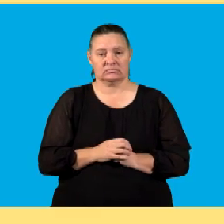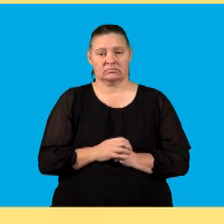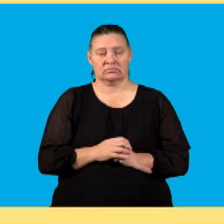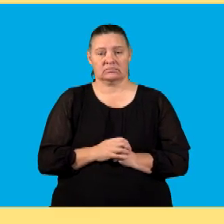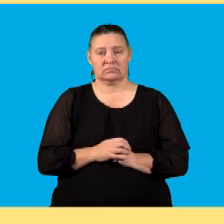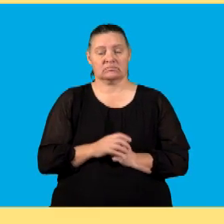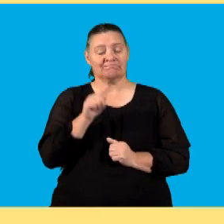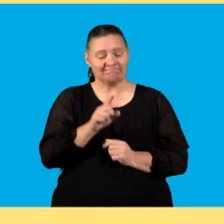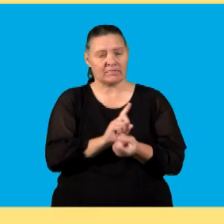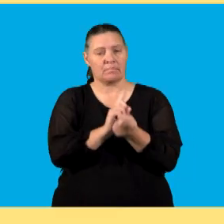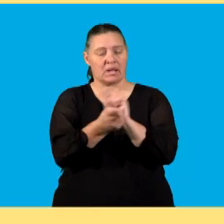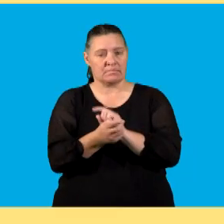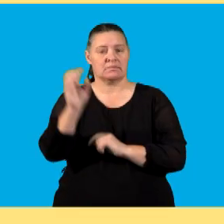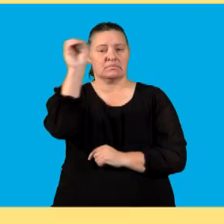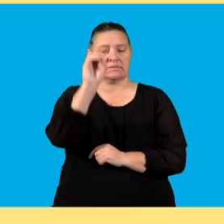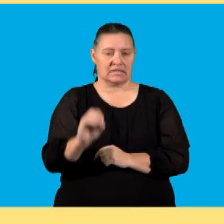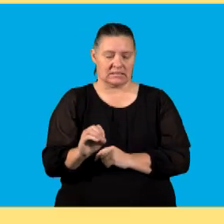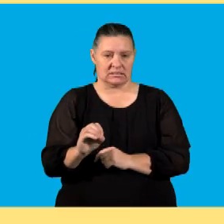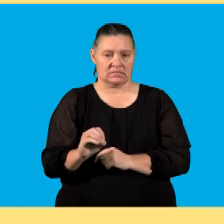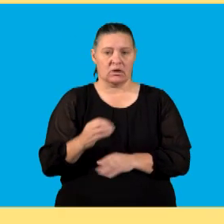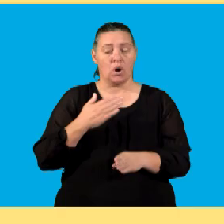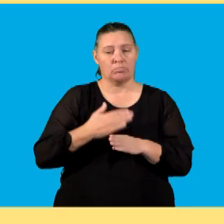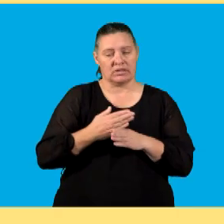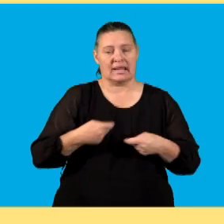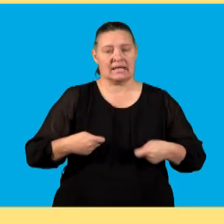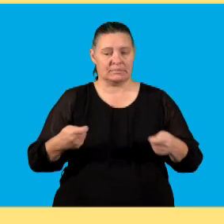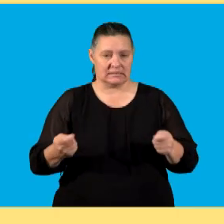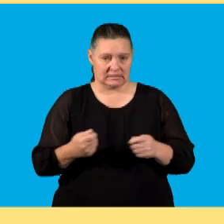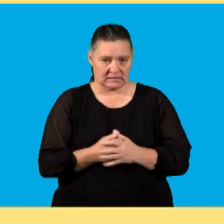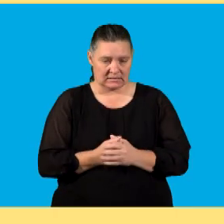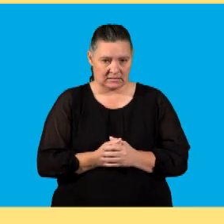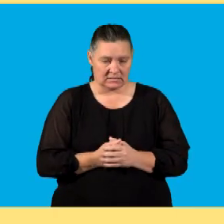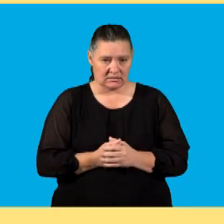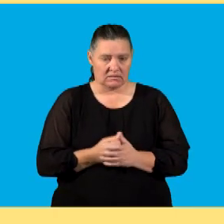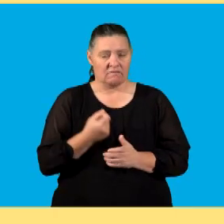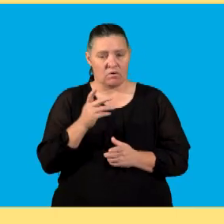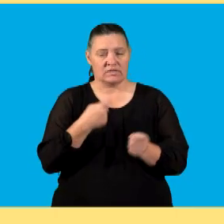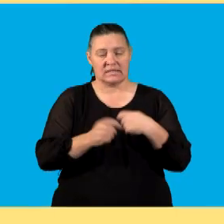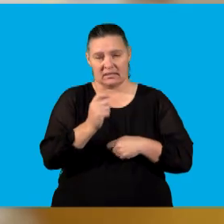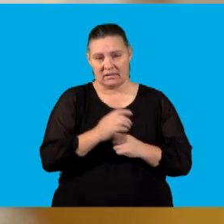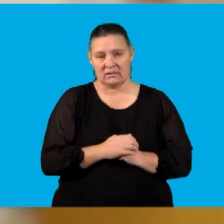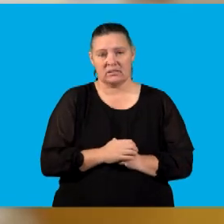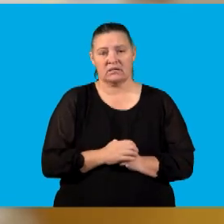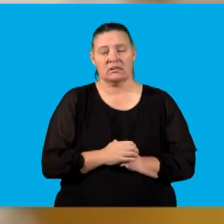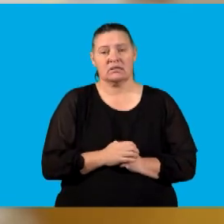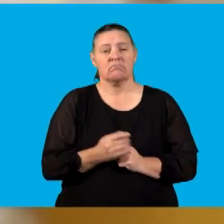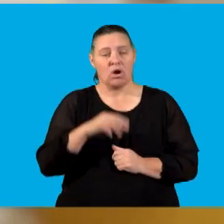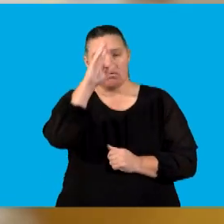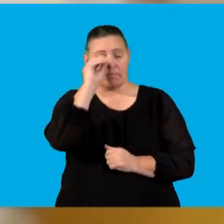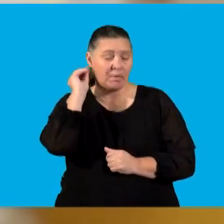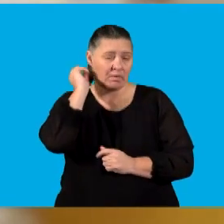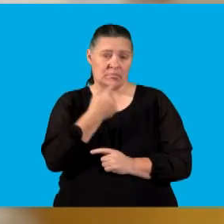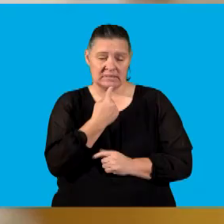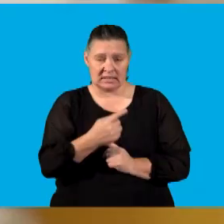26.2%. This becomes the percentage operating expenses on sales. Now remember what I